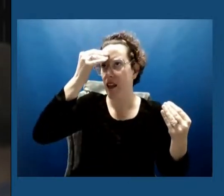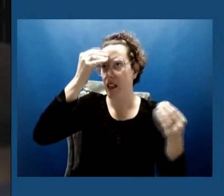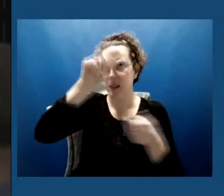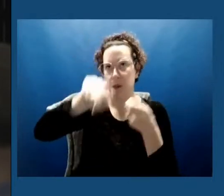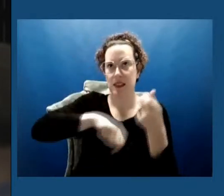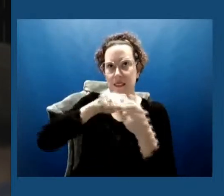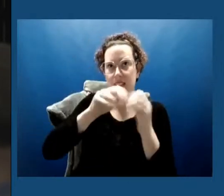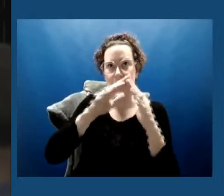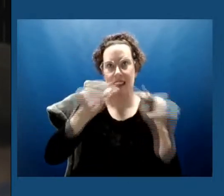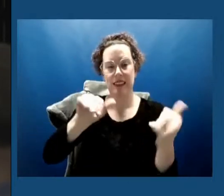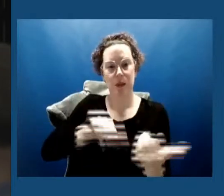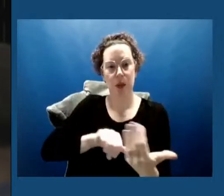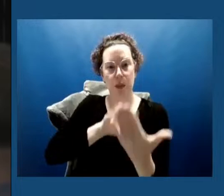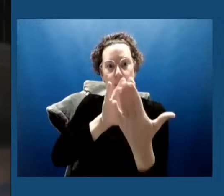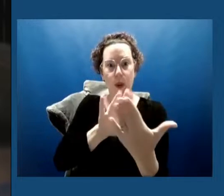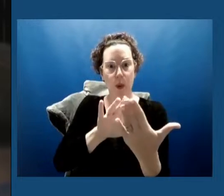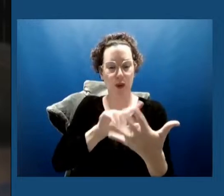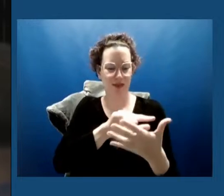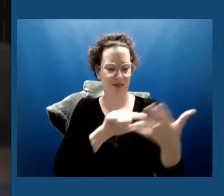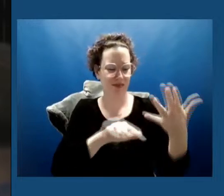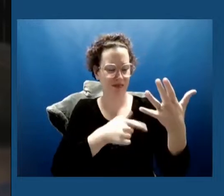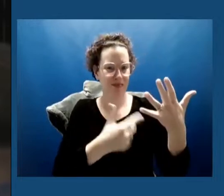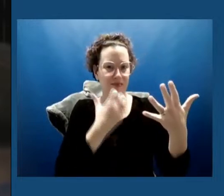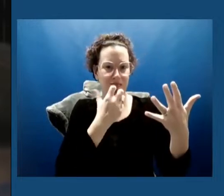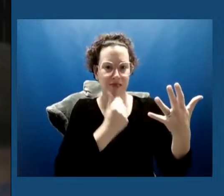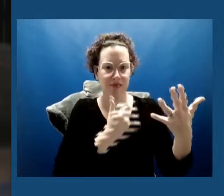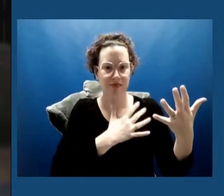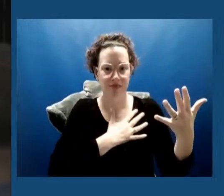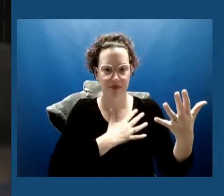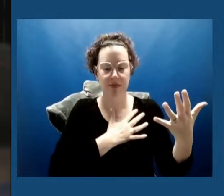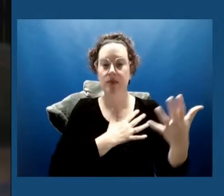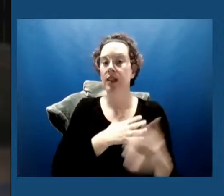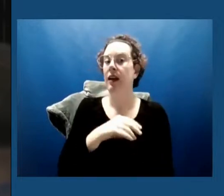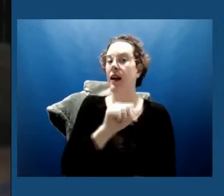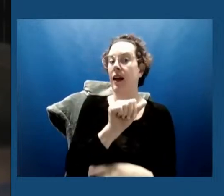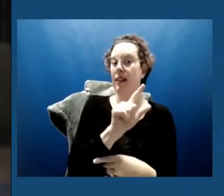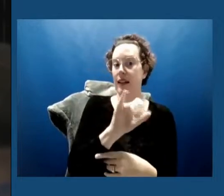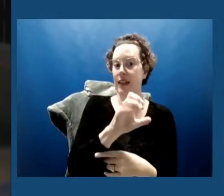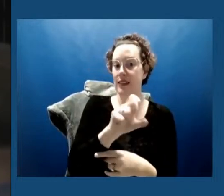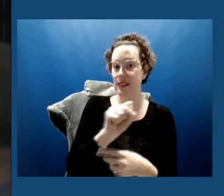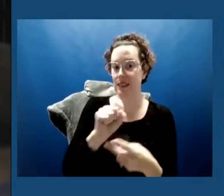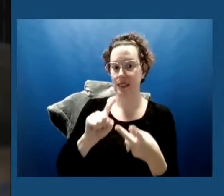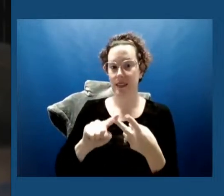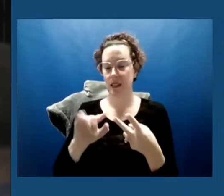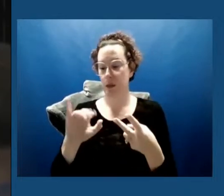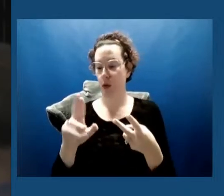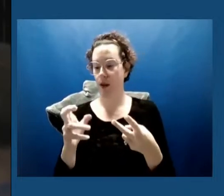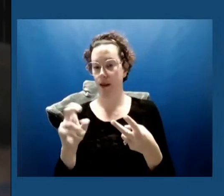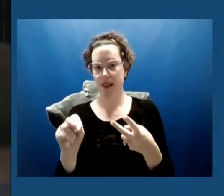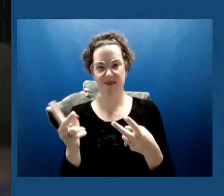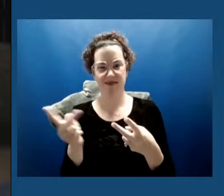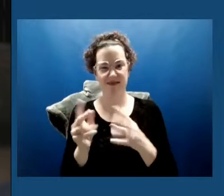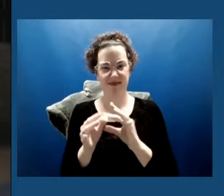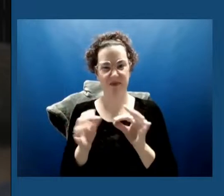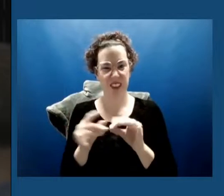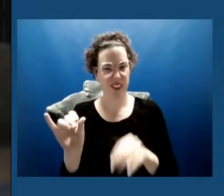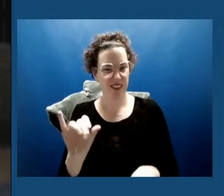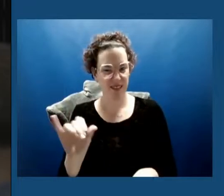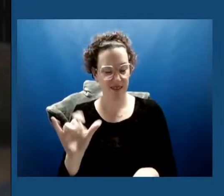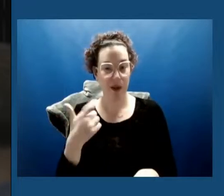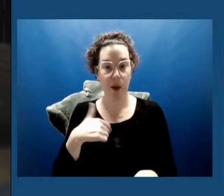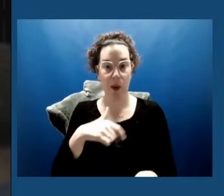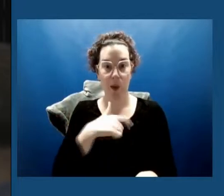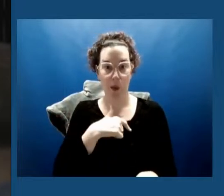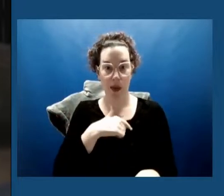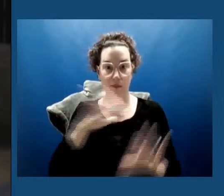values. And so one of the things Alexis and Brian also said is that we put together is that